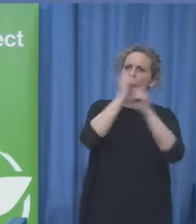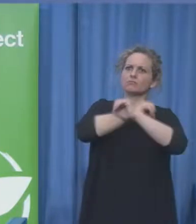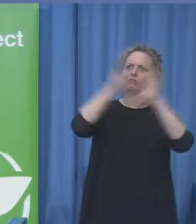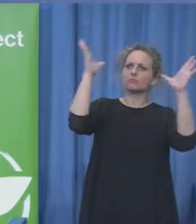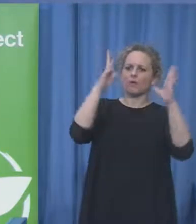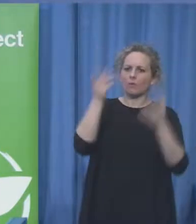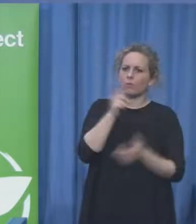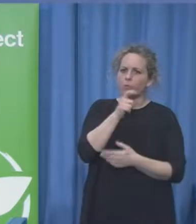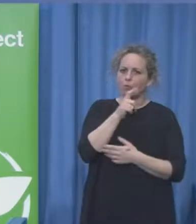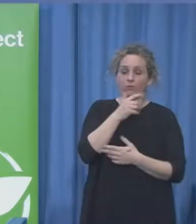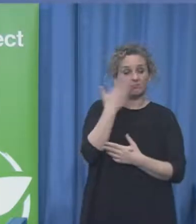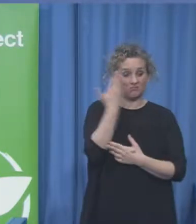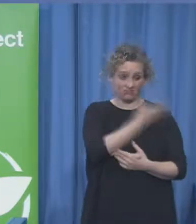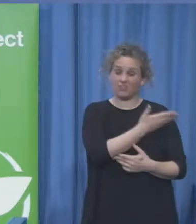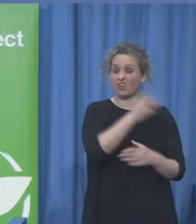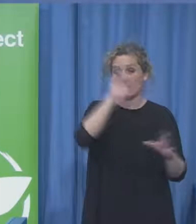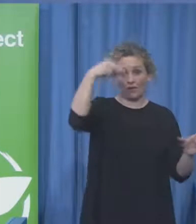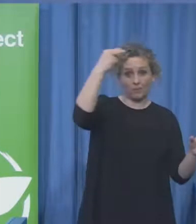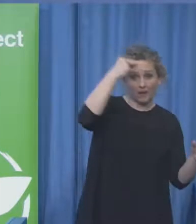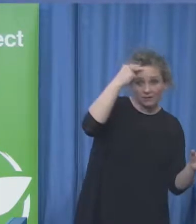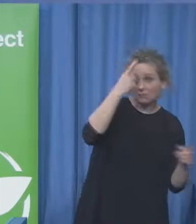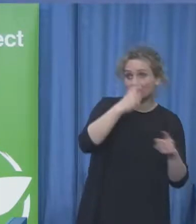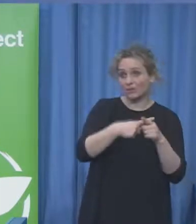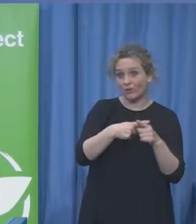and be explored. Thank you.